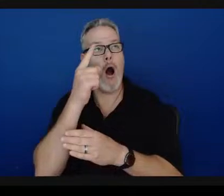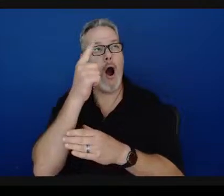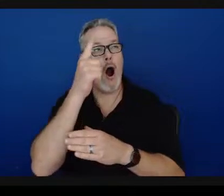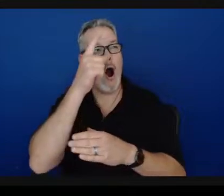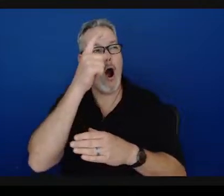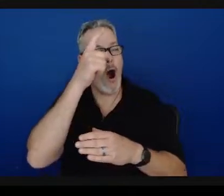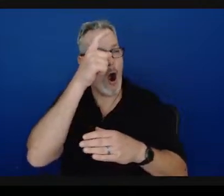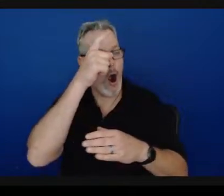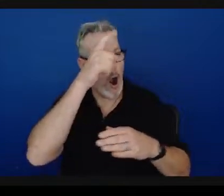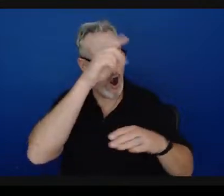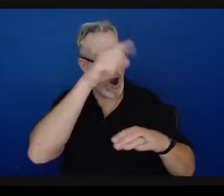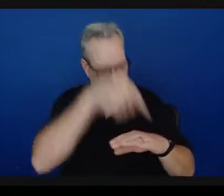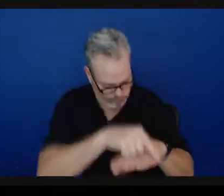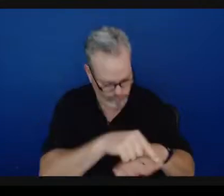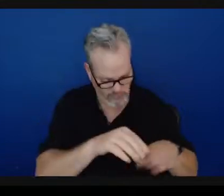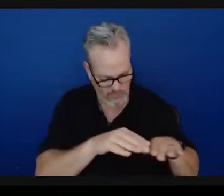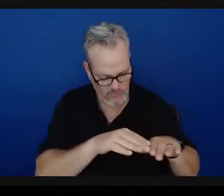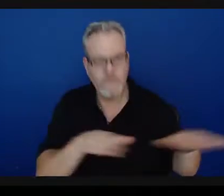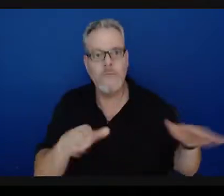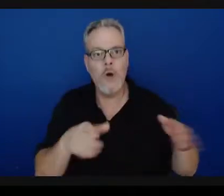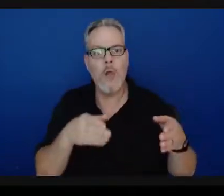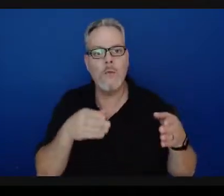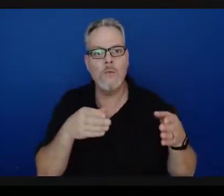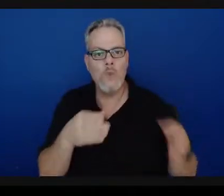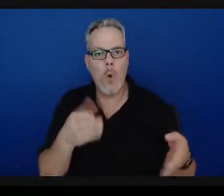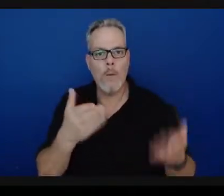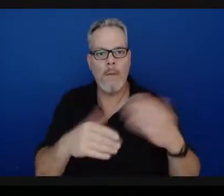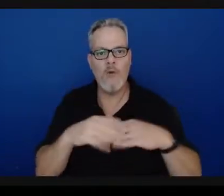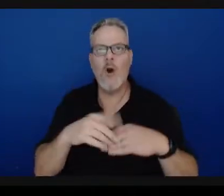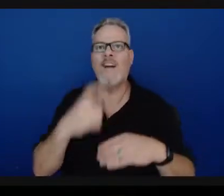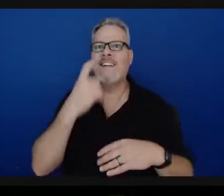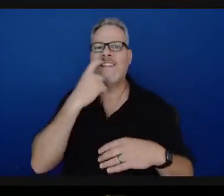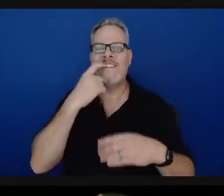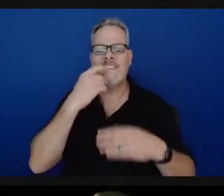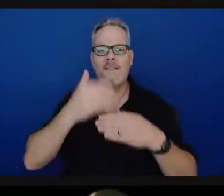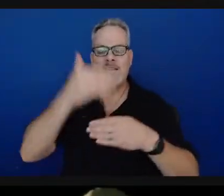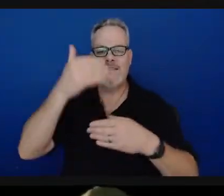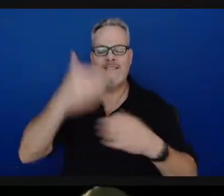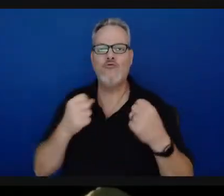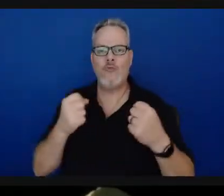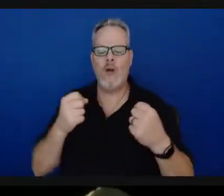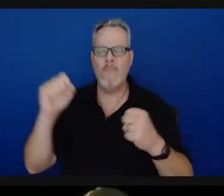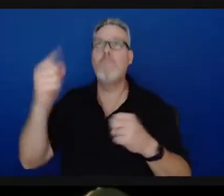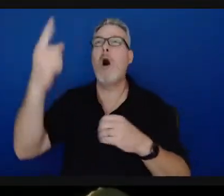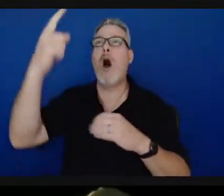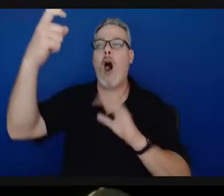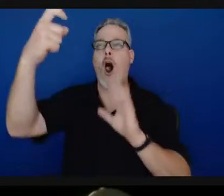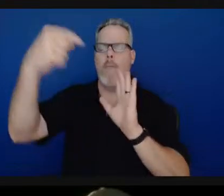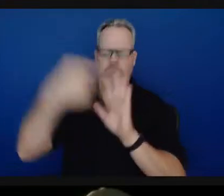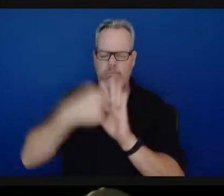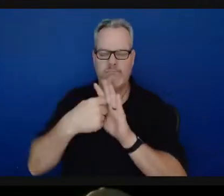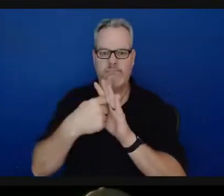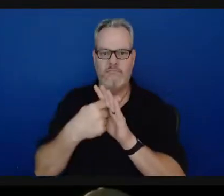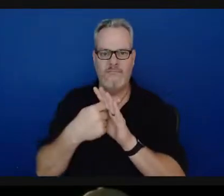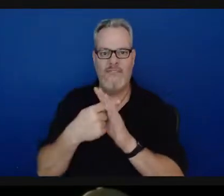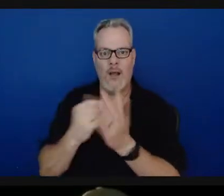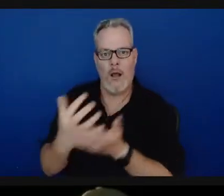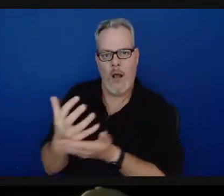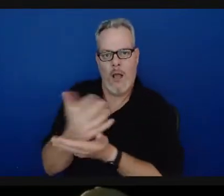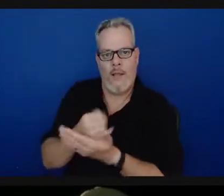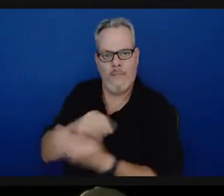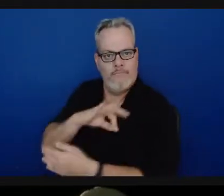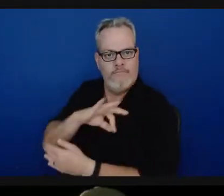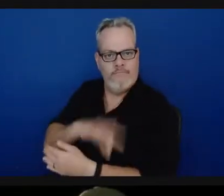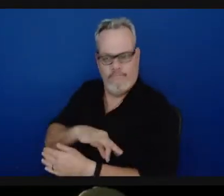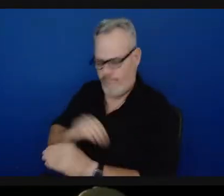your car windshield that you know that was landed while you were there. So it's from that eruption. So that kind of thing. And you can see they're also here